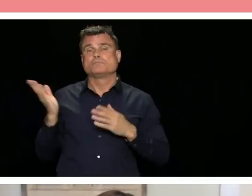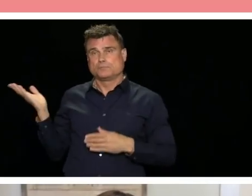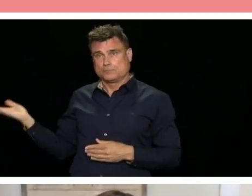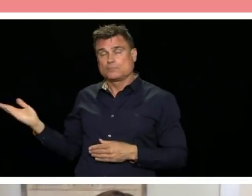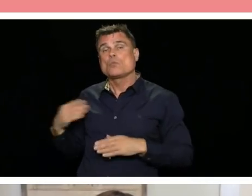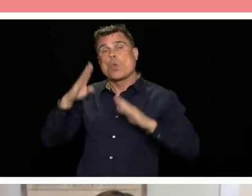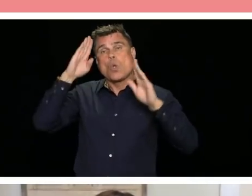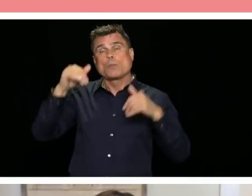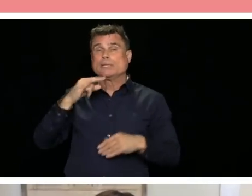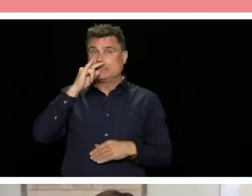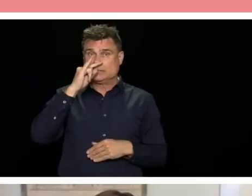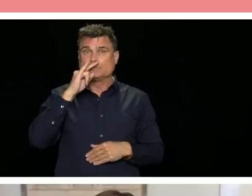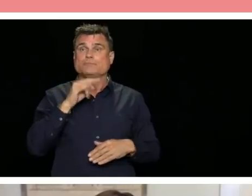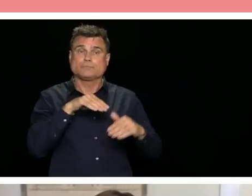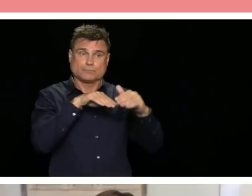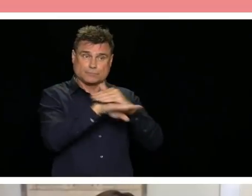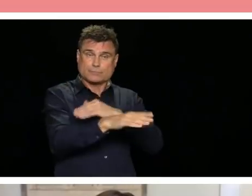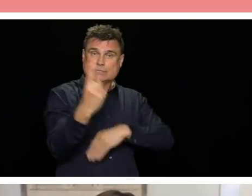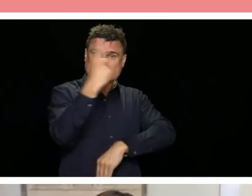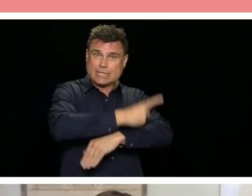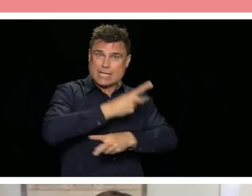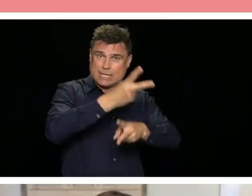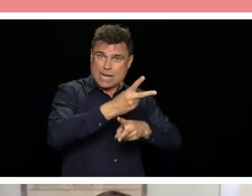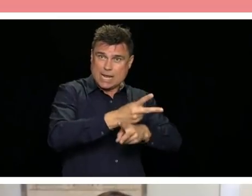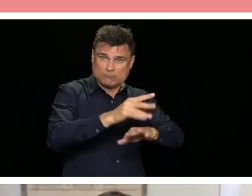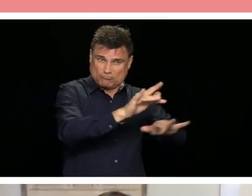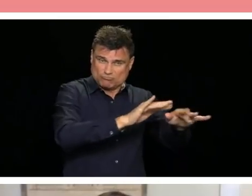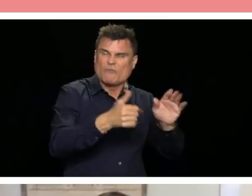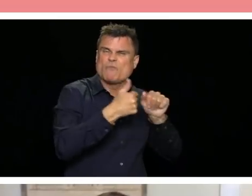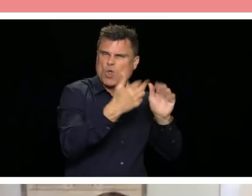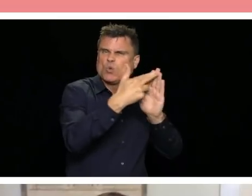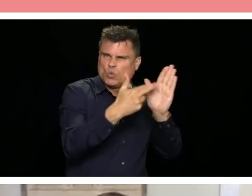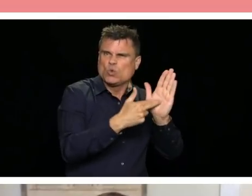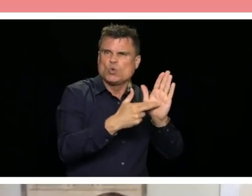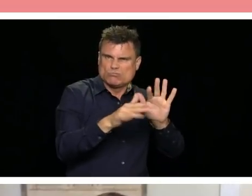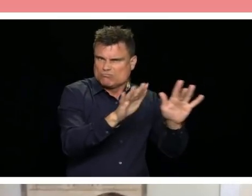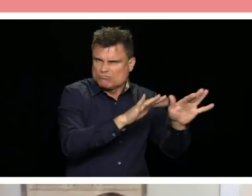hygiene. I think if anyone comes home and is covered in dirt